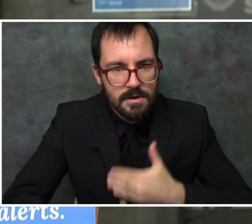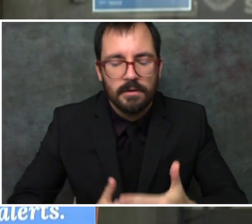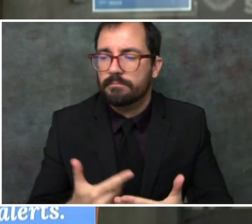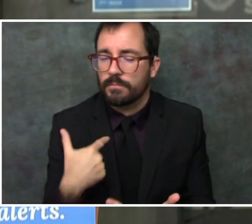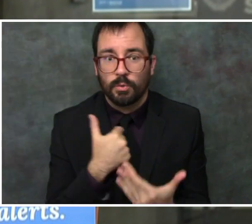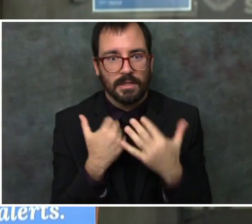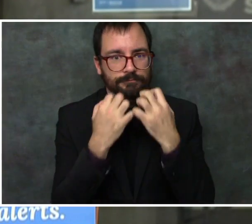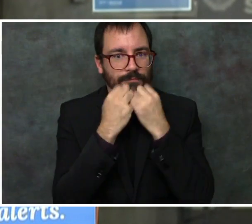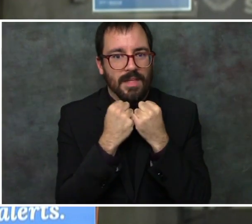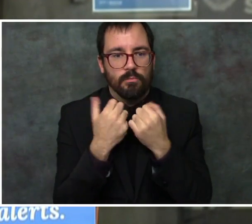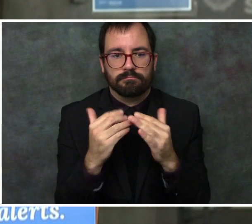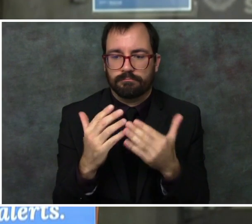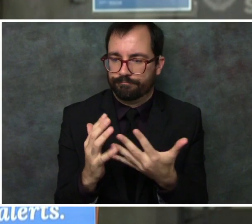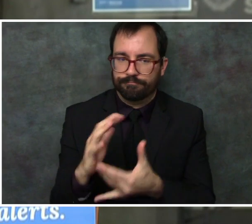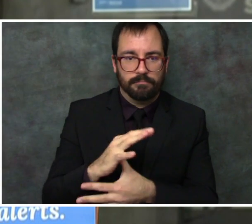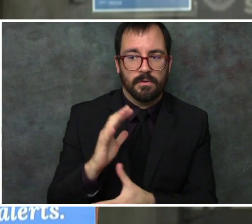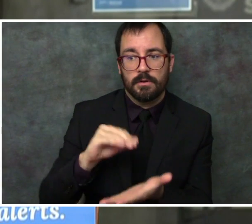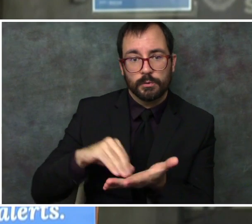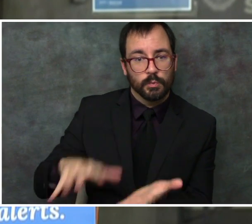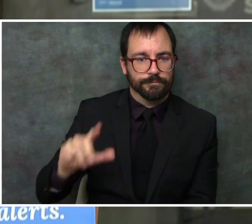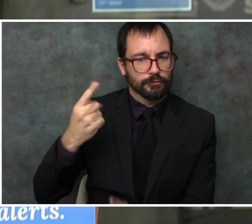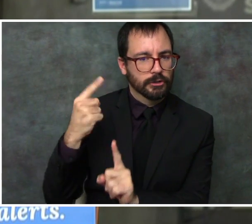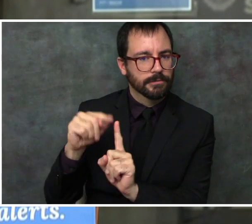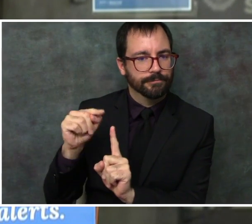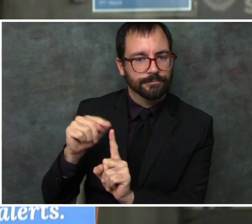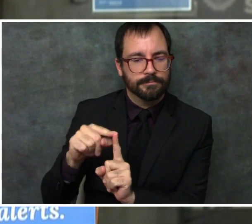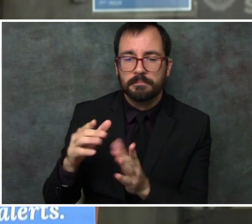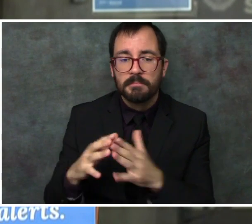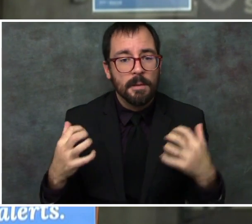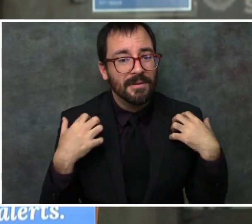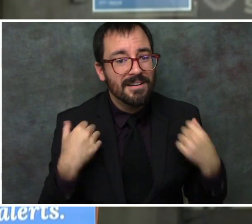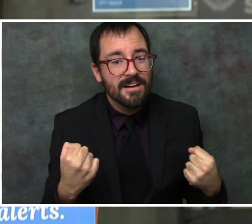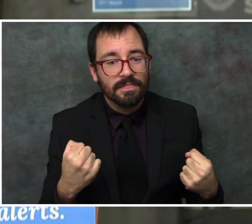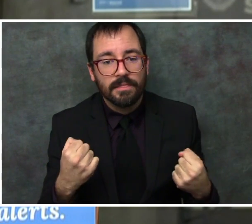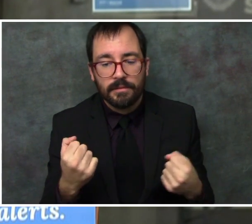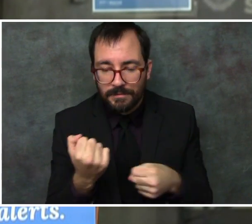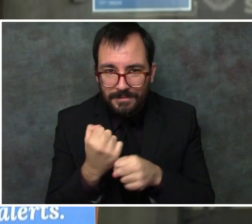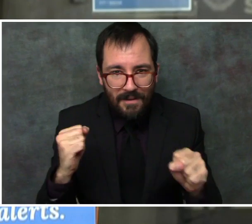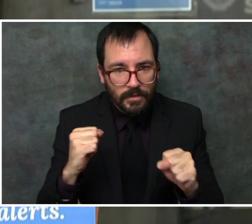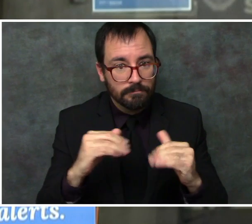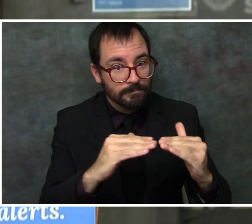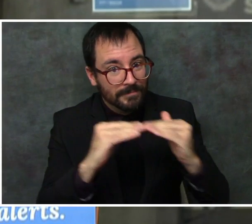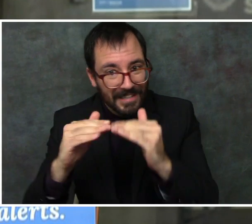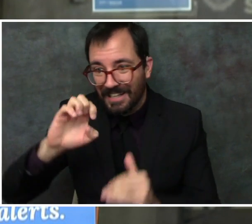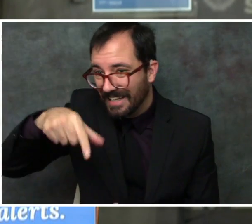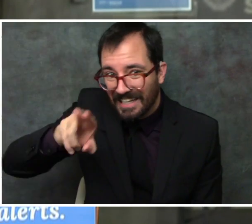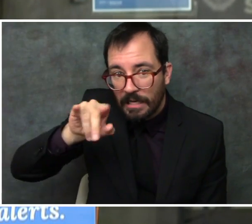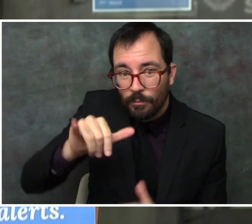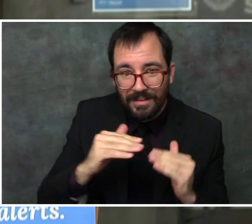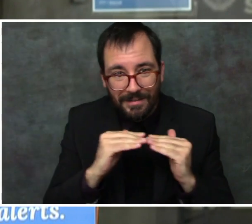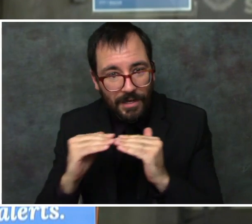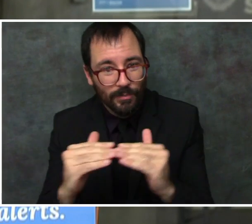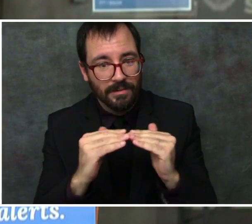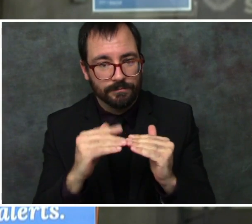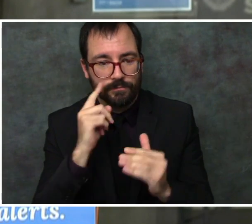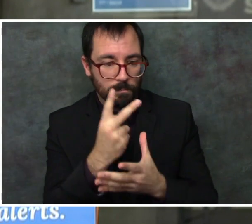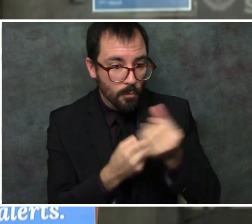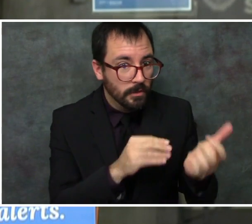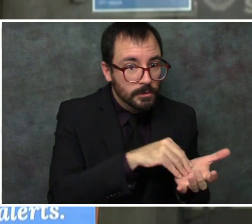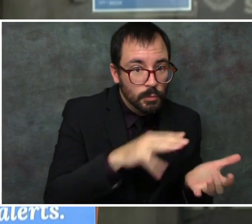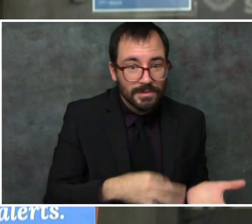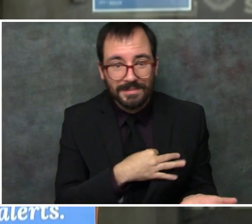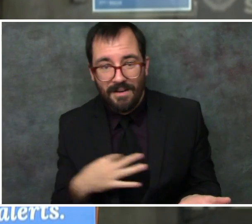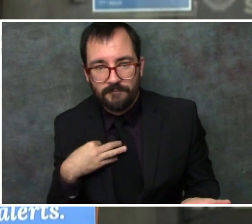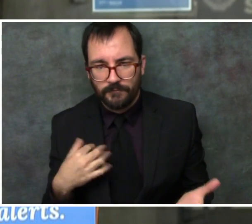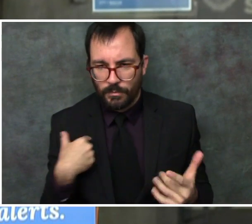health, safety, and equity for both our students and our staff. We've also respected family choice and prioritized